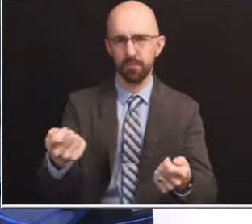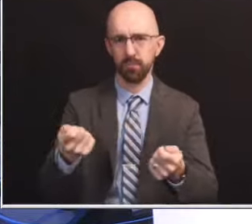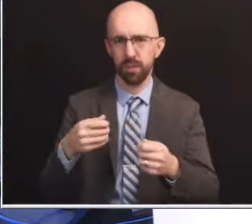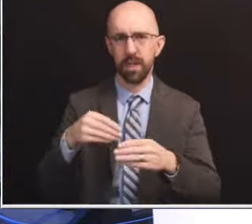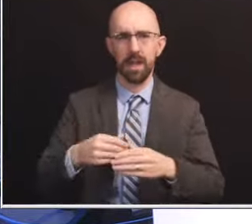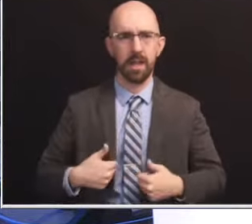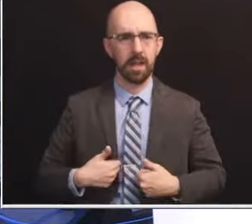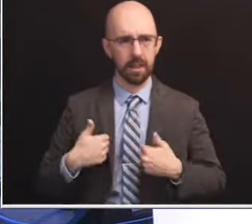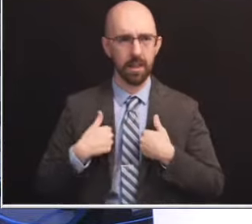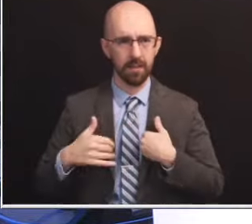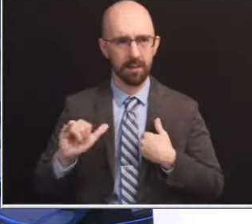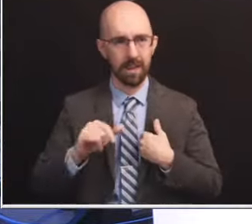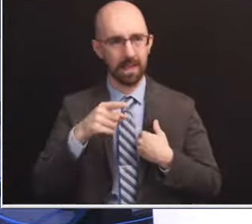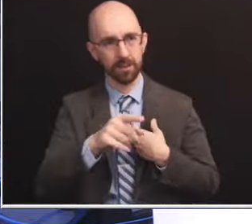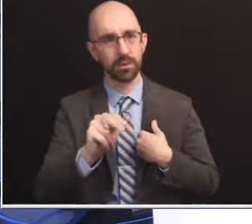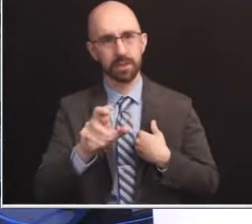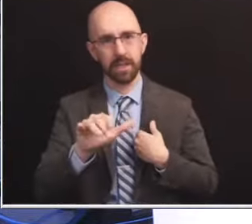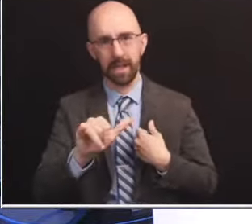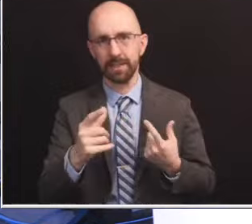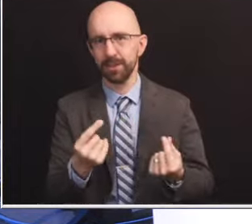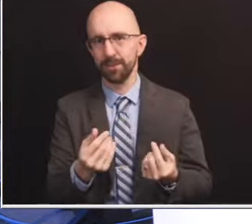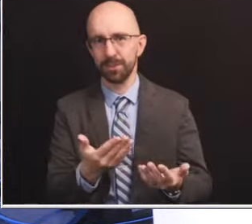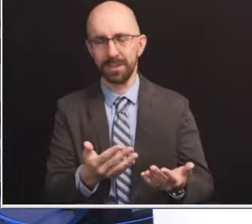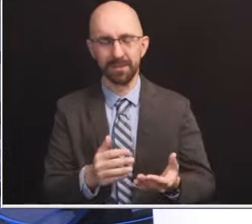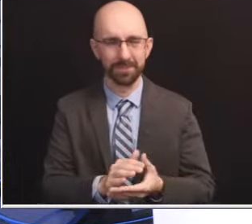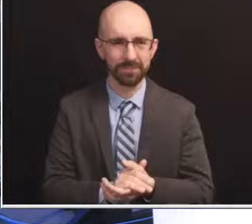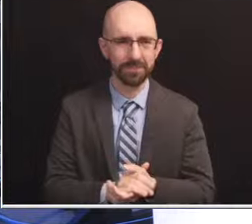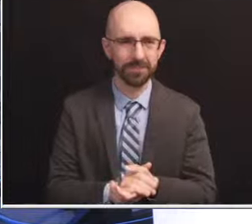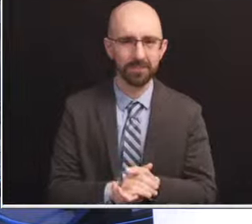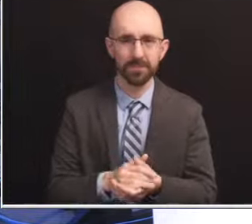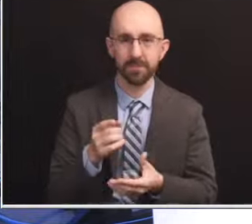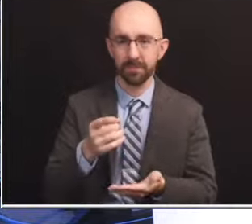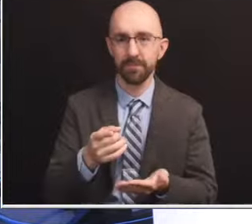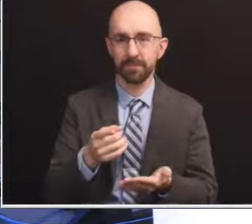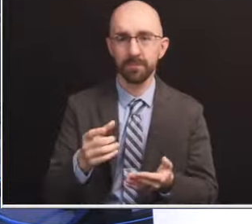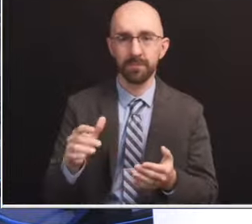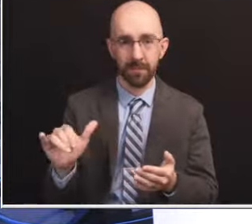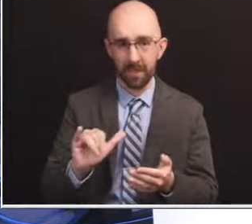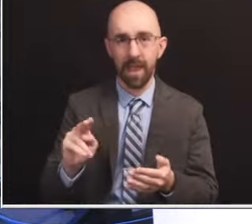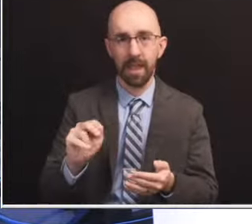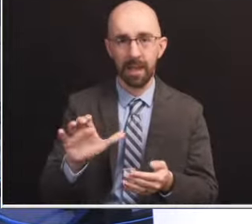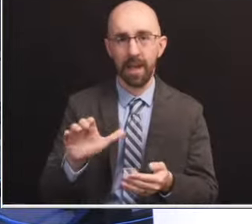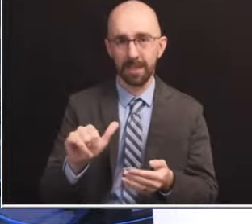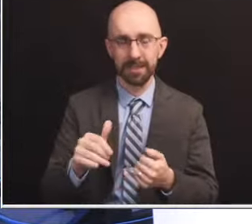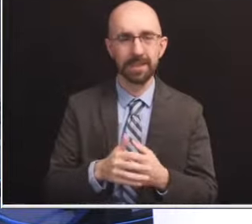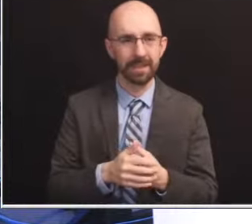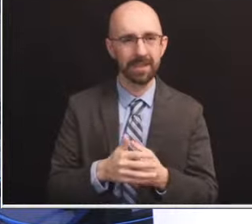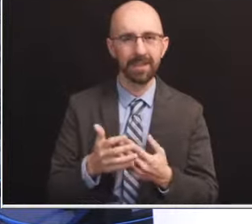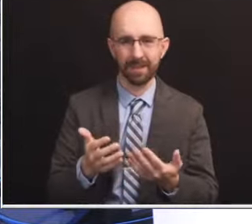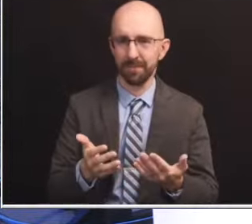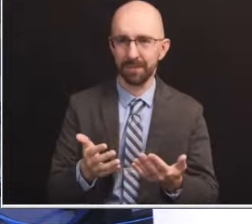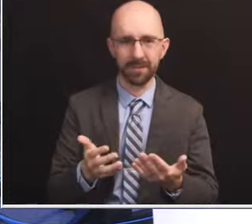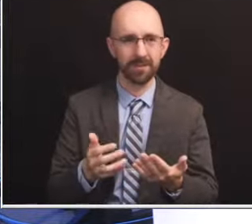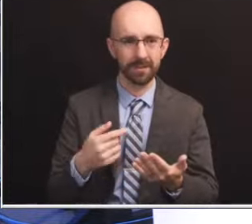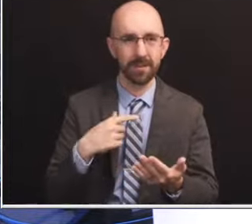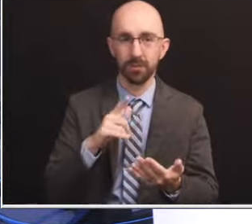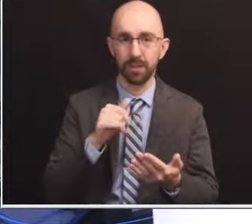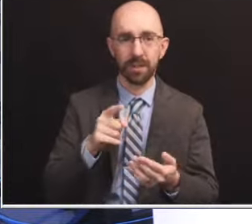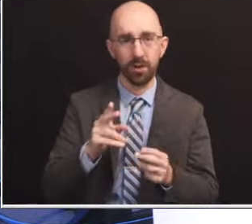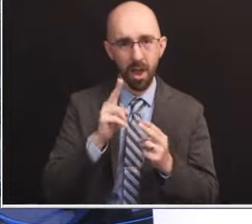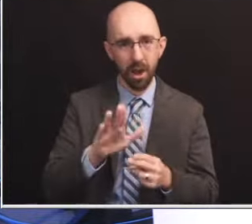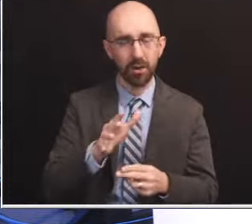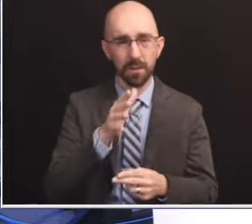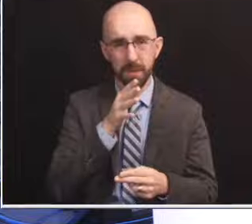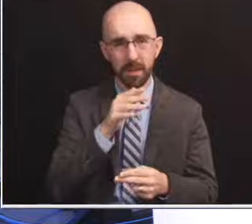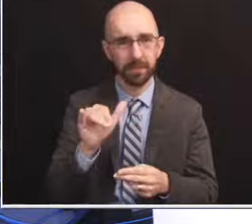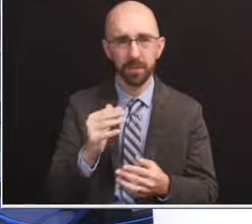the way Nancy's doing it. Do be like Nancy. Be like Nancy. We already, I mean, you're really, and you're honoring your mom in such a beautiful